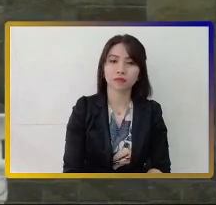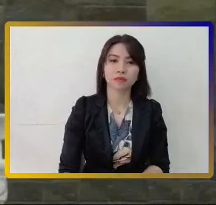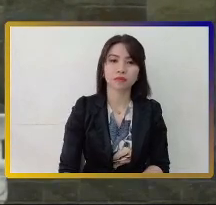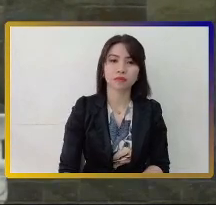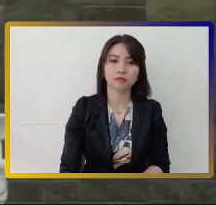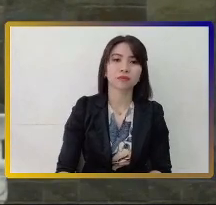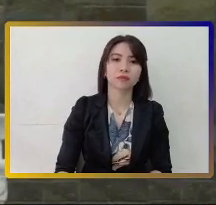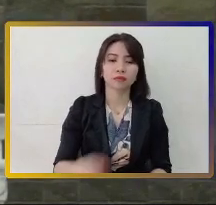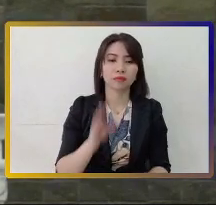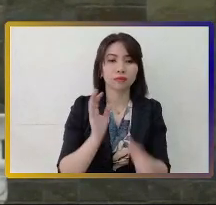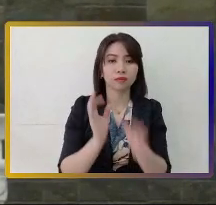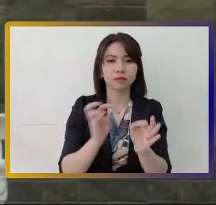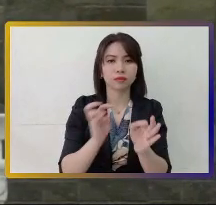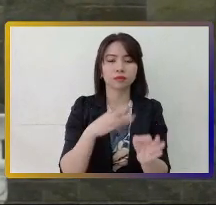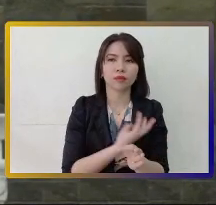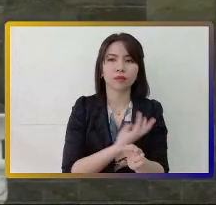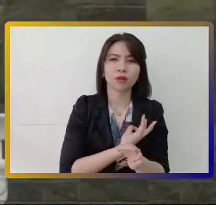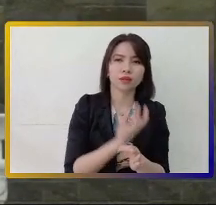nyo